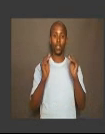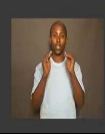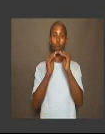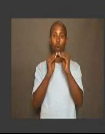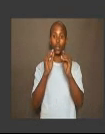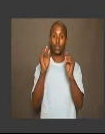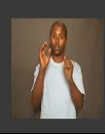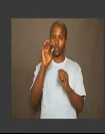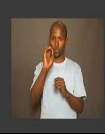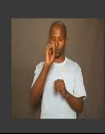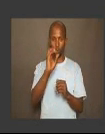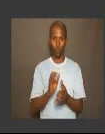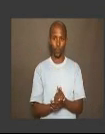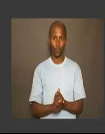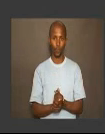to 0.